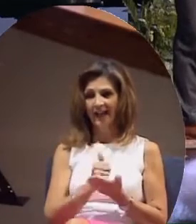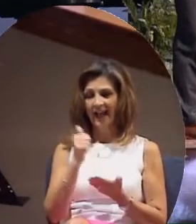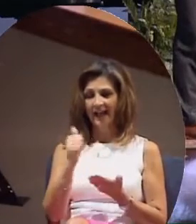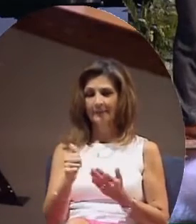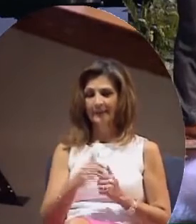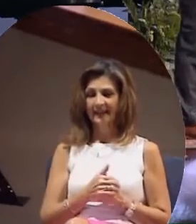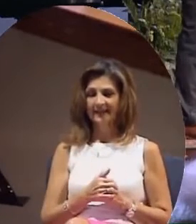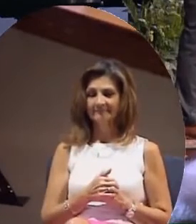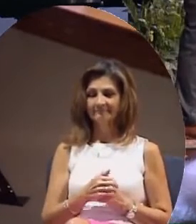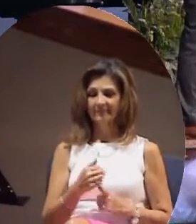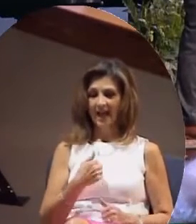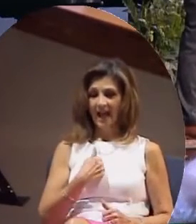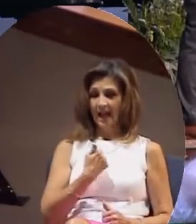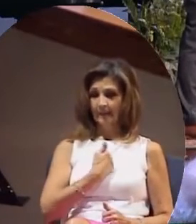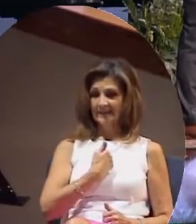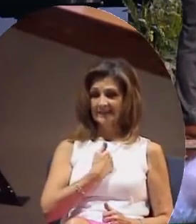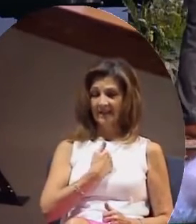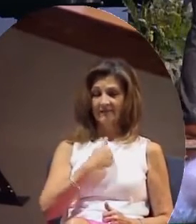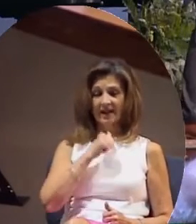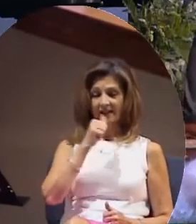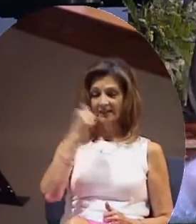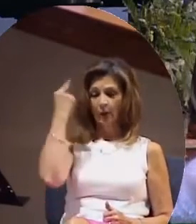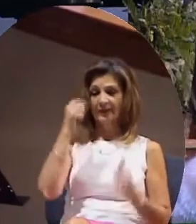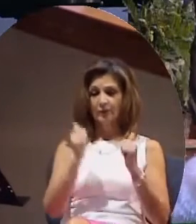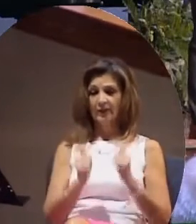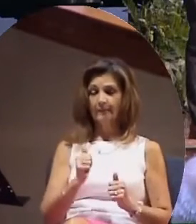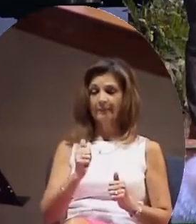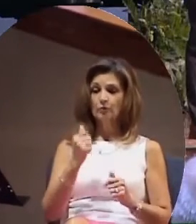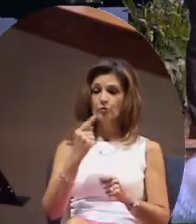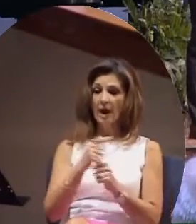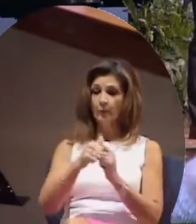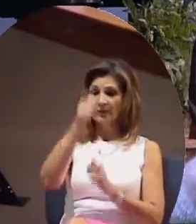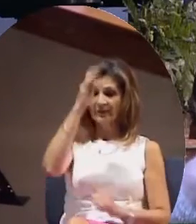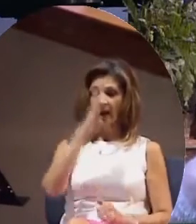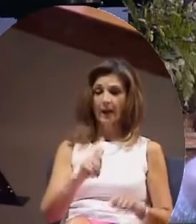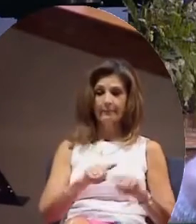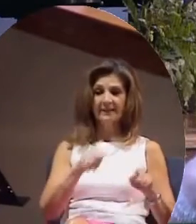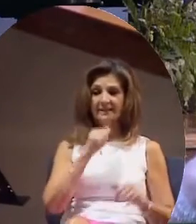Amen. I'm for one, I don't think you can be right with God, not be right with your preacher.